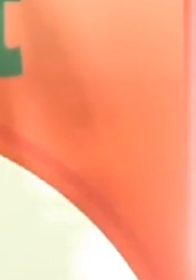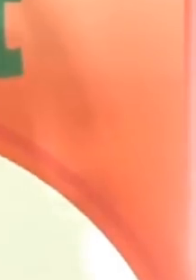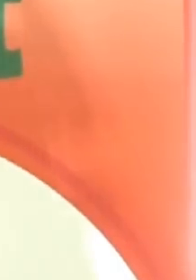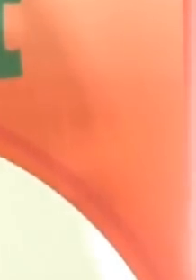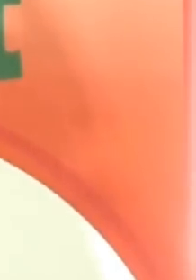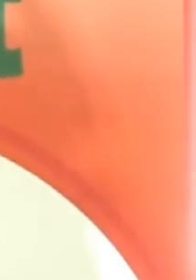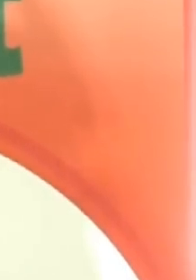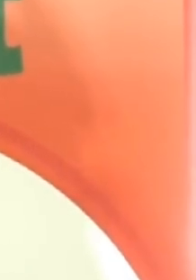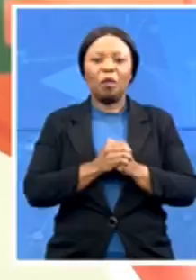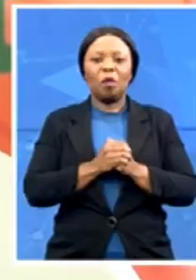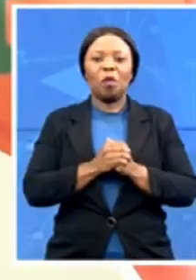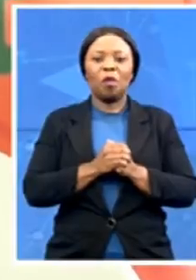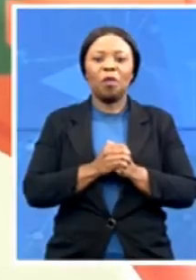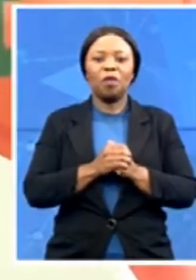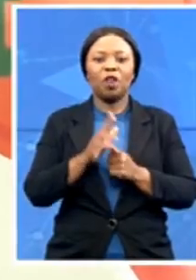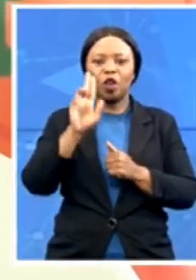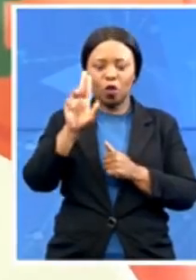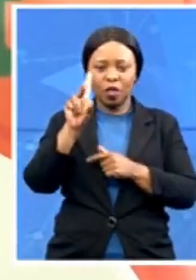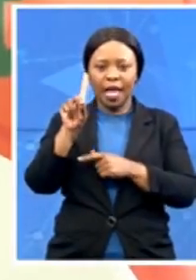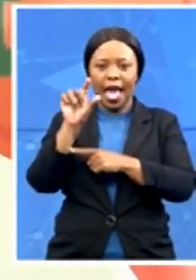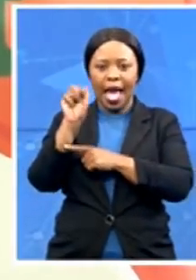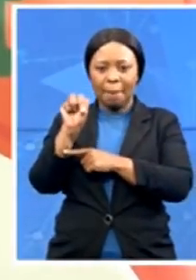UDM Deputy President.